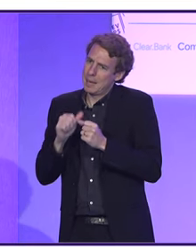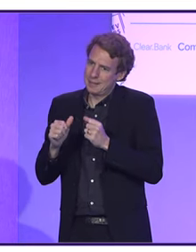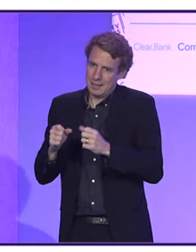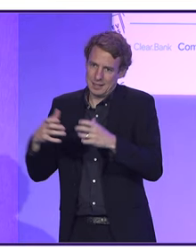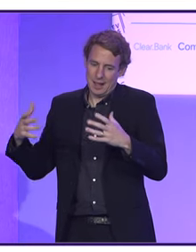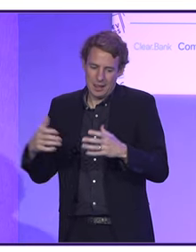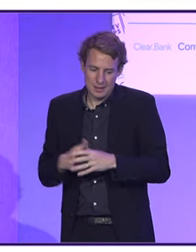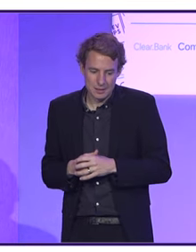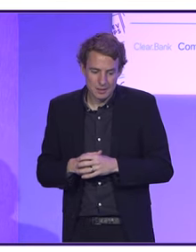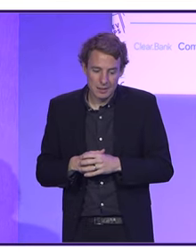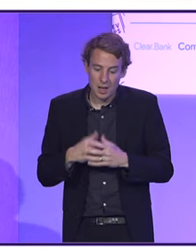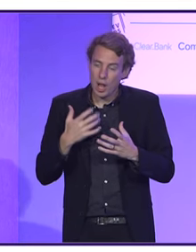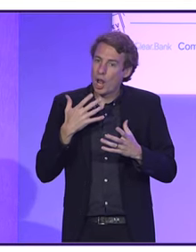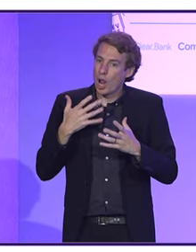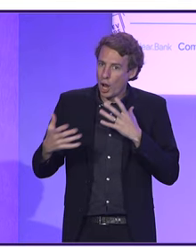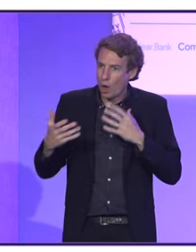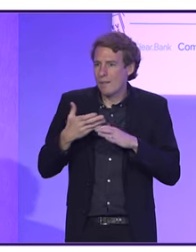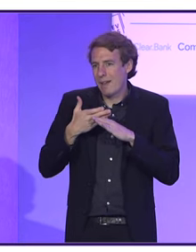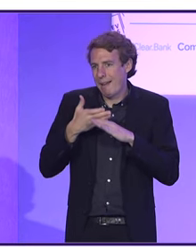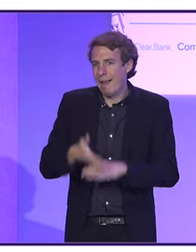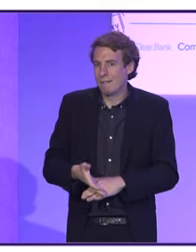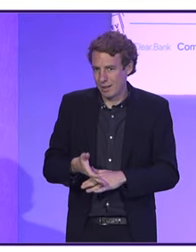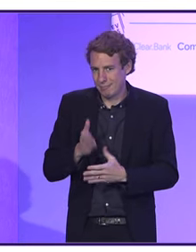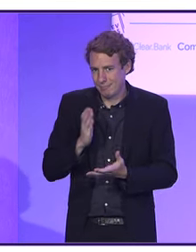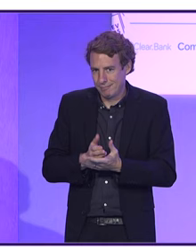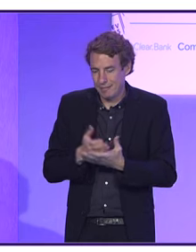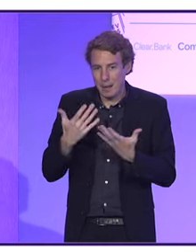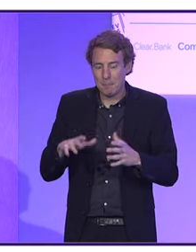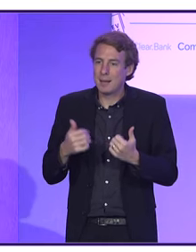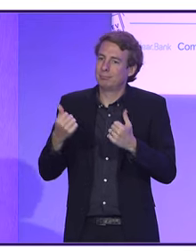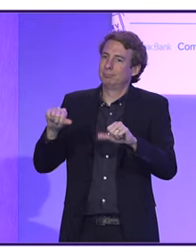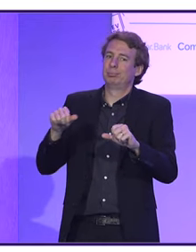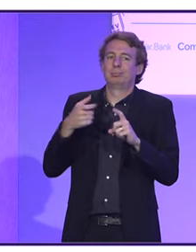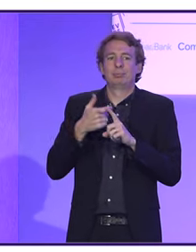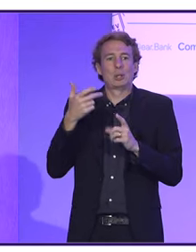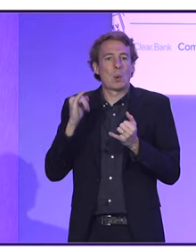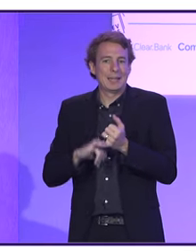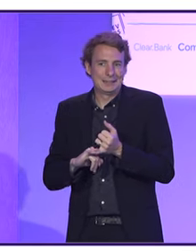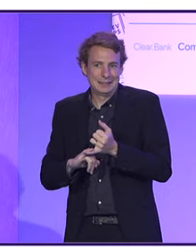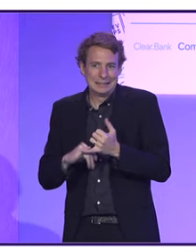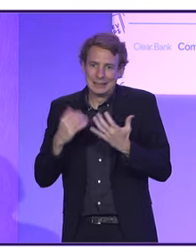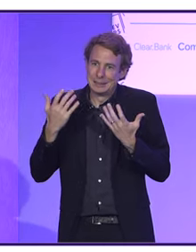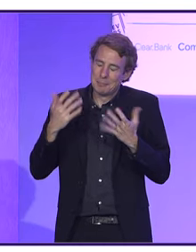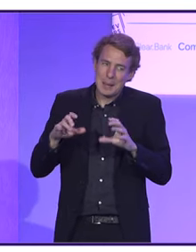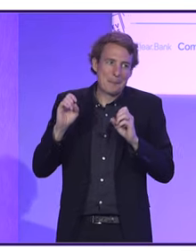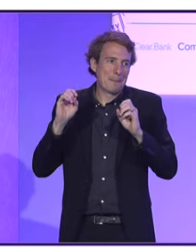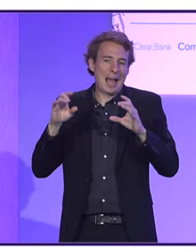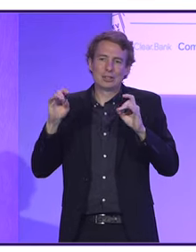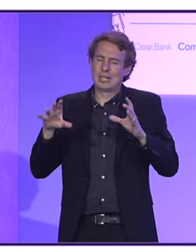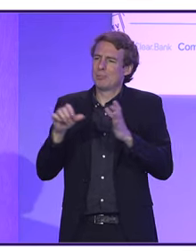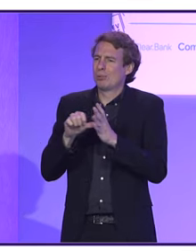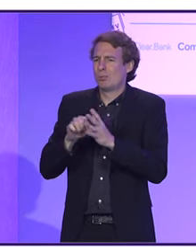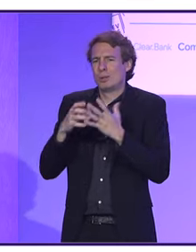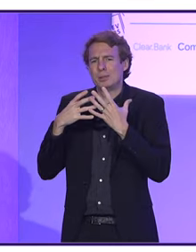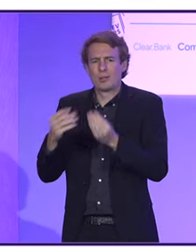took a lot of effort. And then we moved to Kubernetes. Magic. Everything was solved, right? Everything's always solved